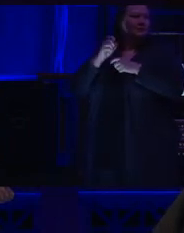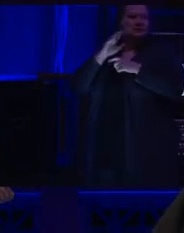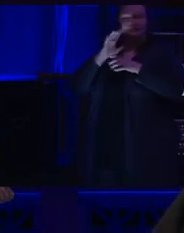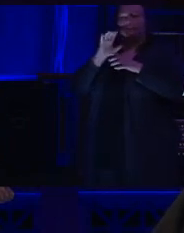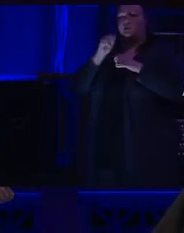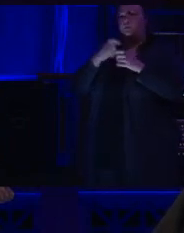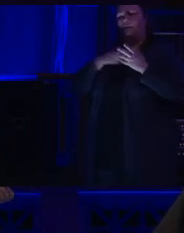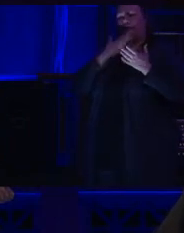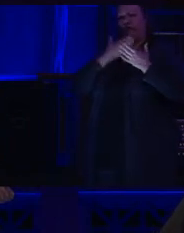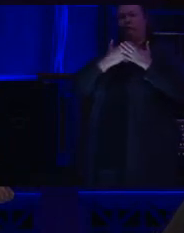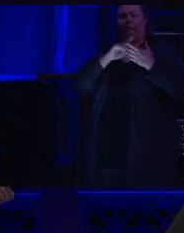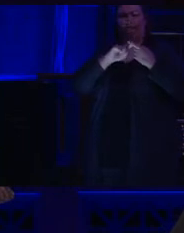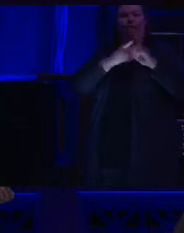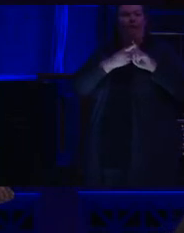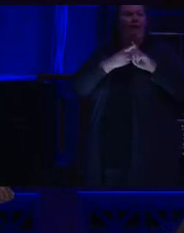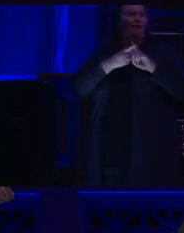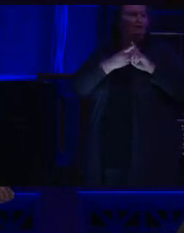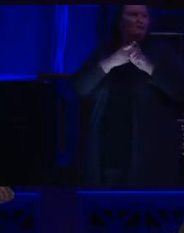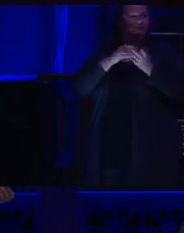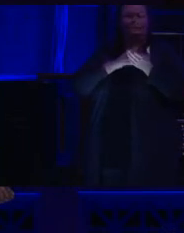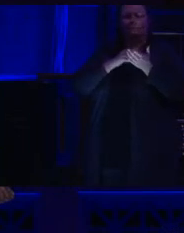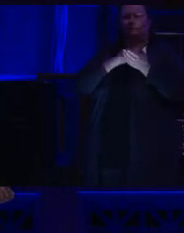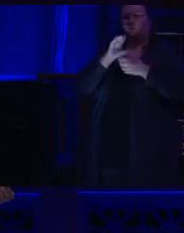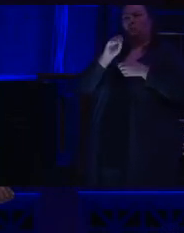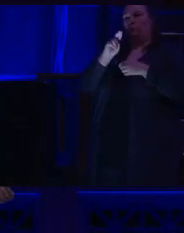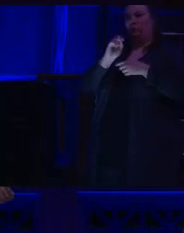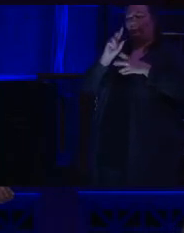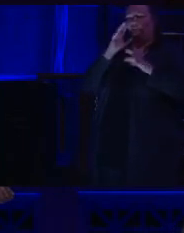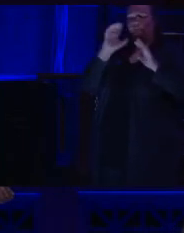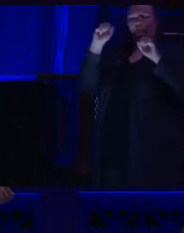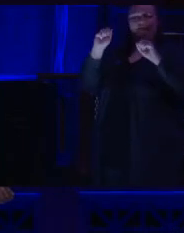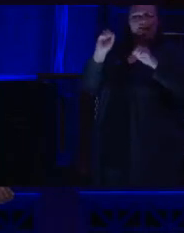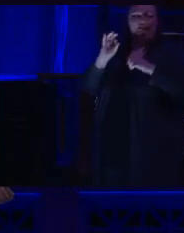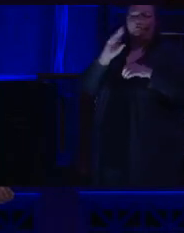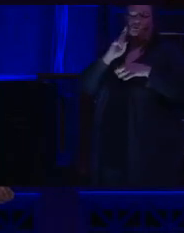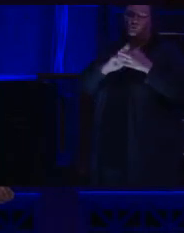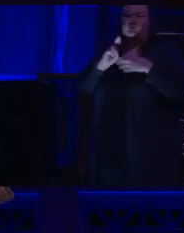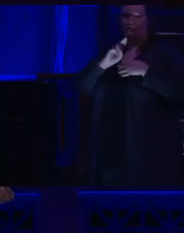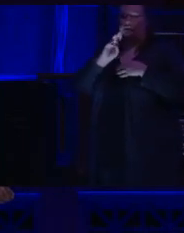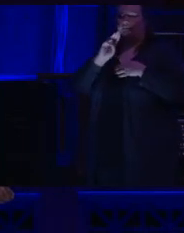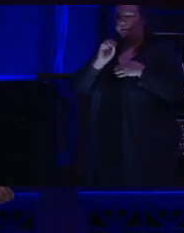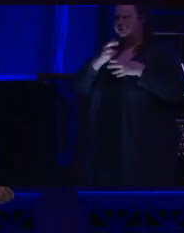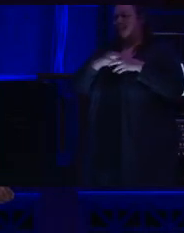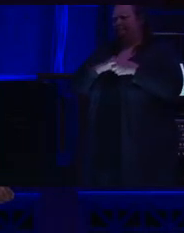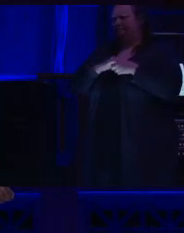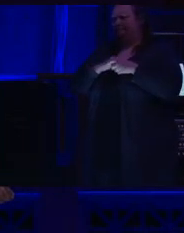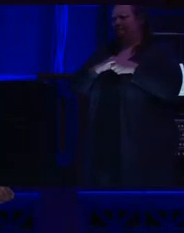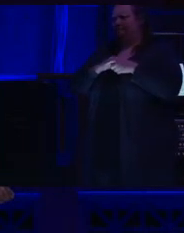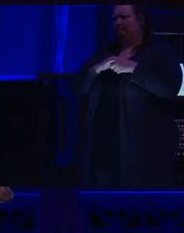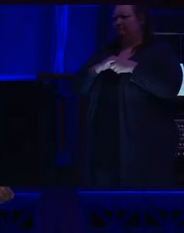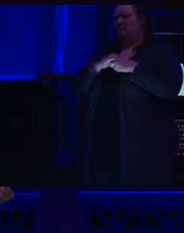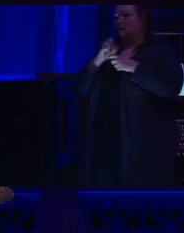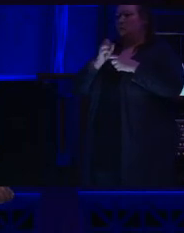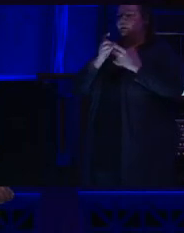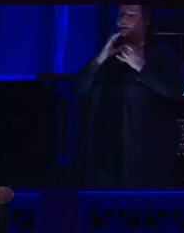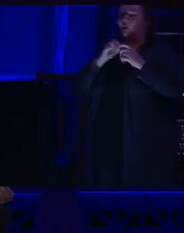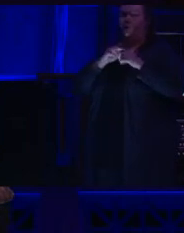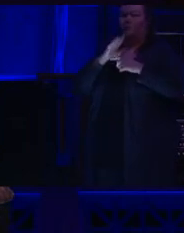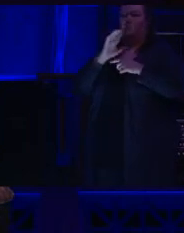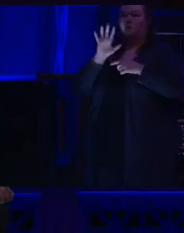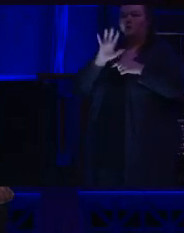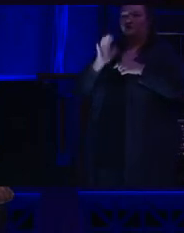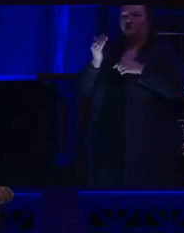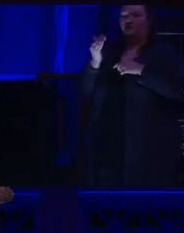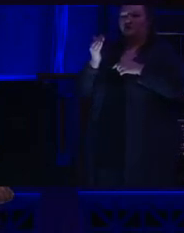my good friend, Dr. Santa Ono, as the president of the University of Michigan. Now, Santa will be the 15th